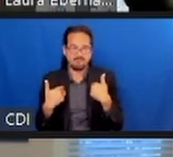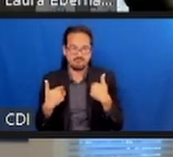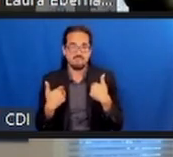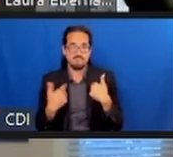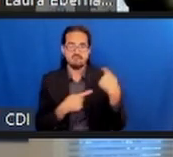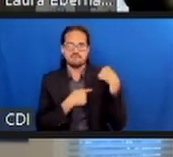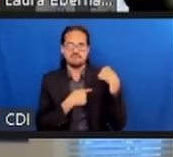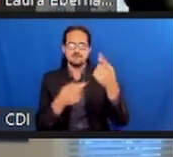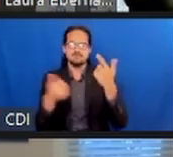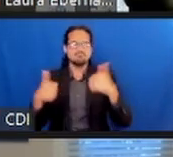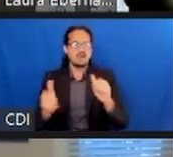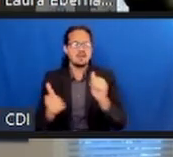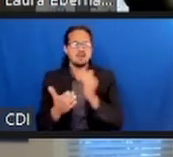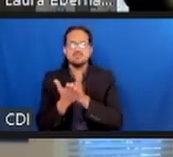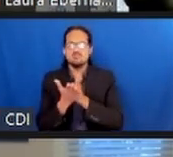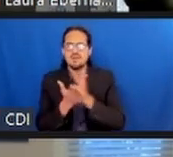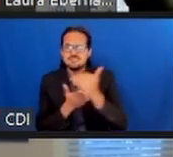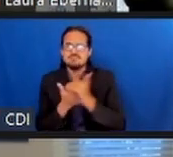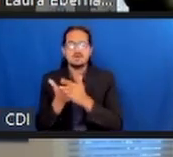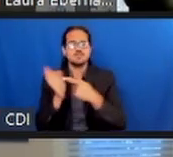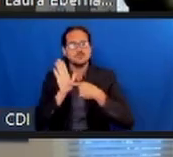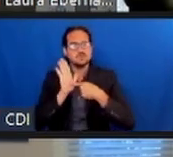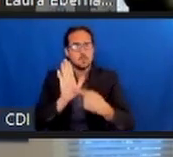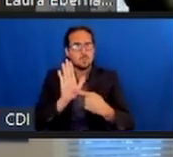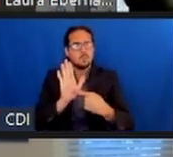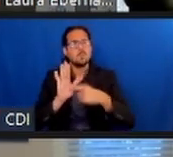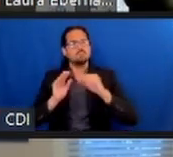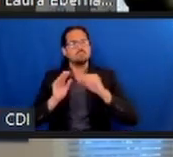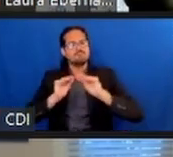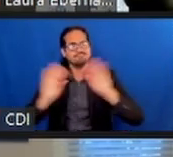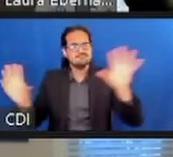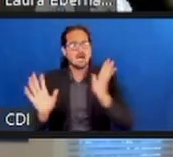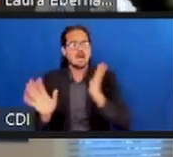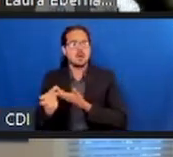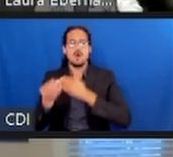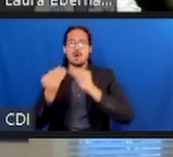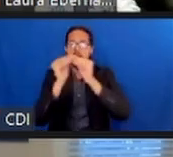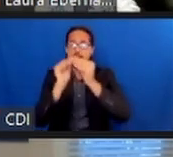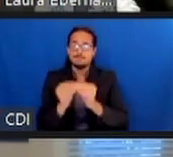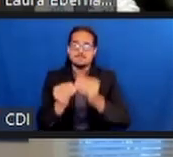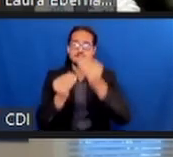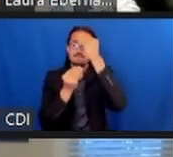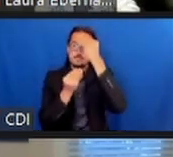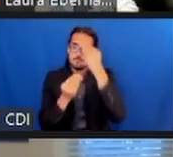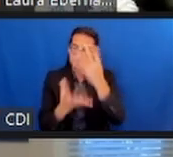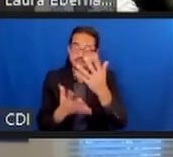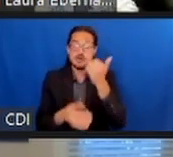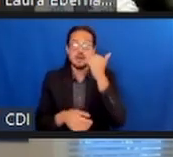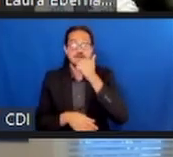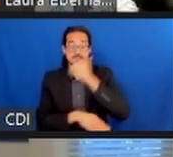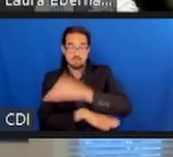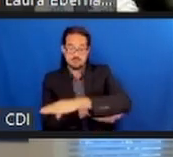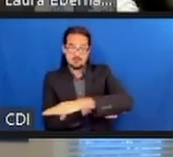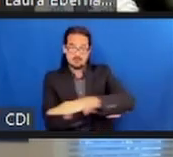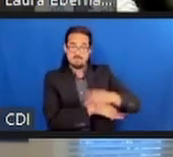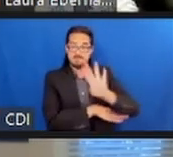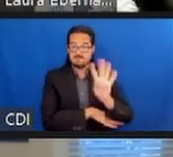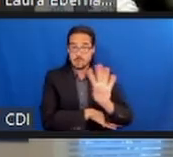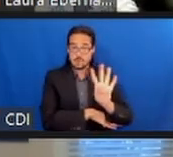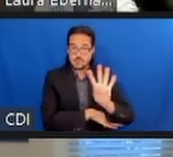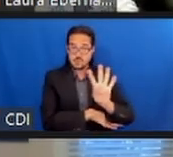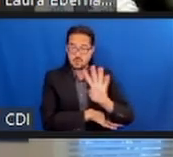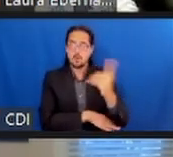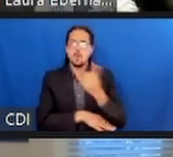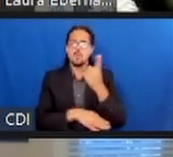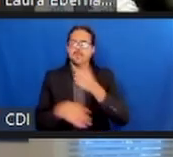data on our website. This is each day, this is updated about 4 o'clock. What's remarkable about this today is that it says that there are